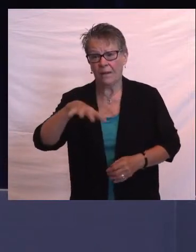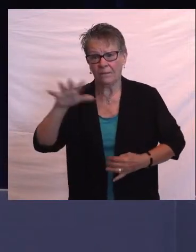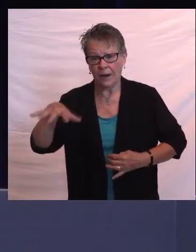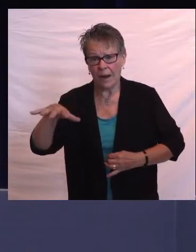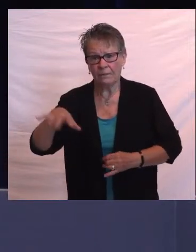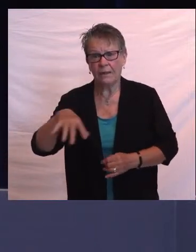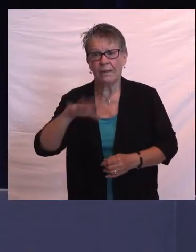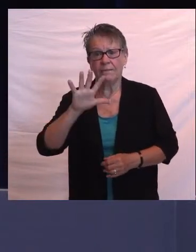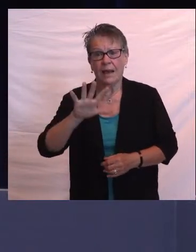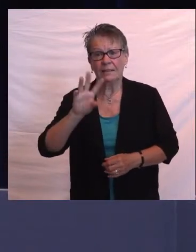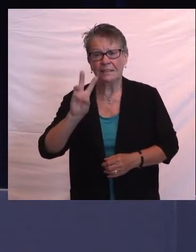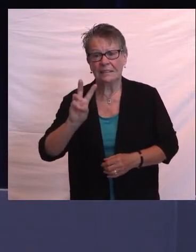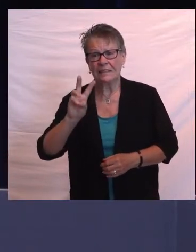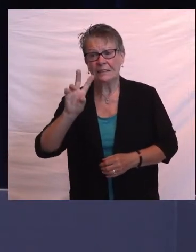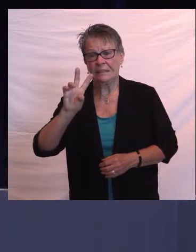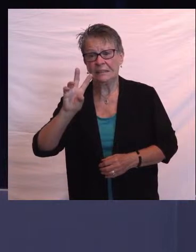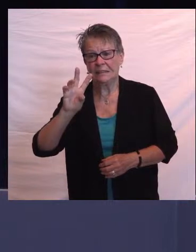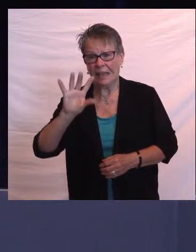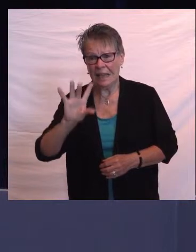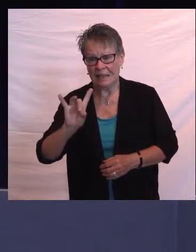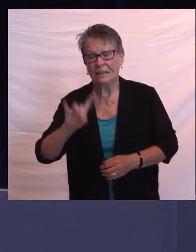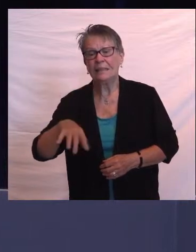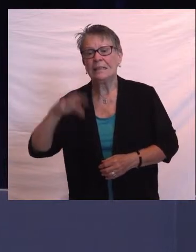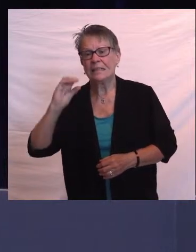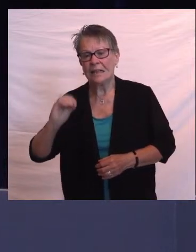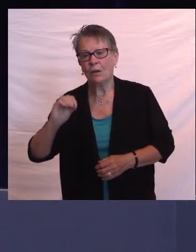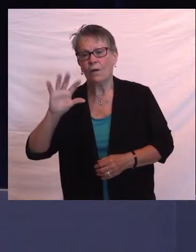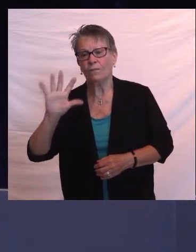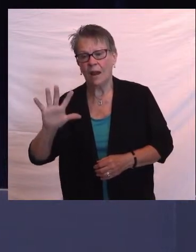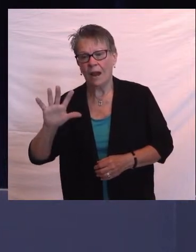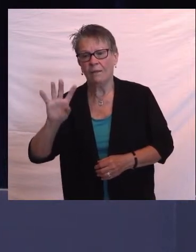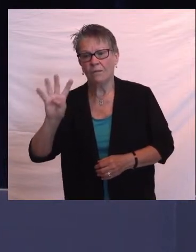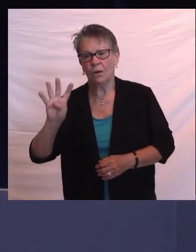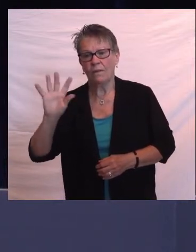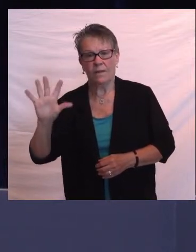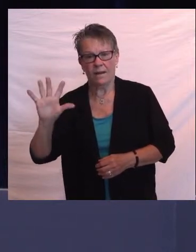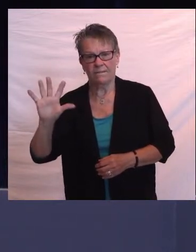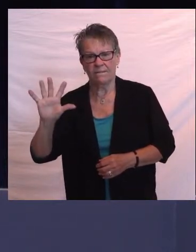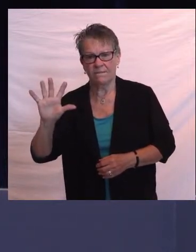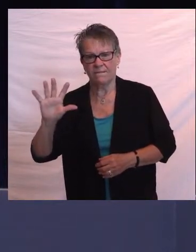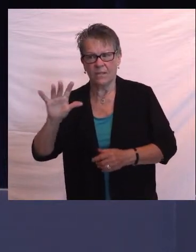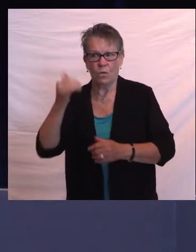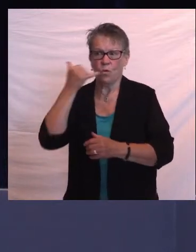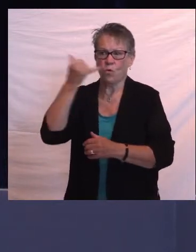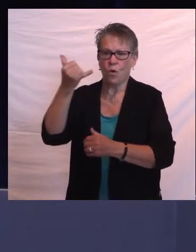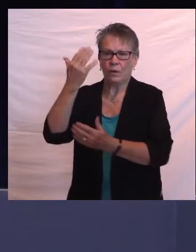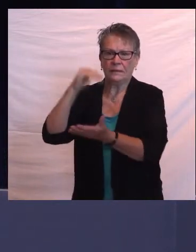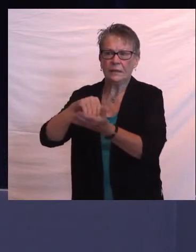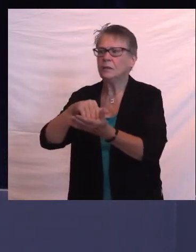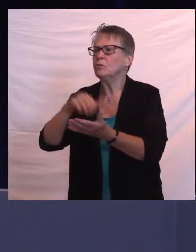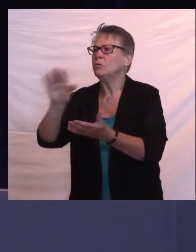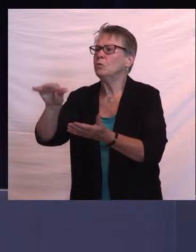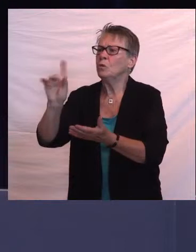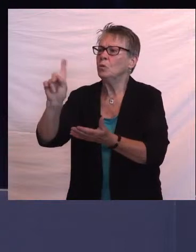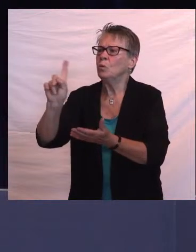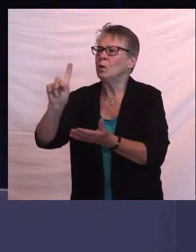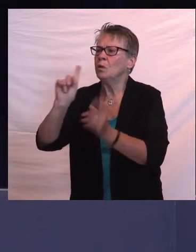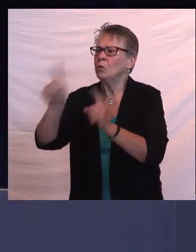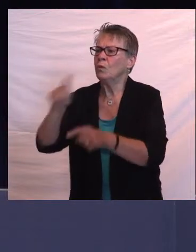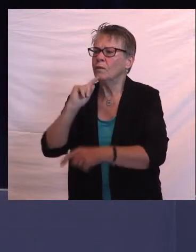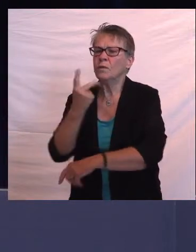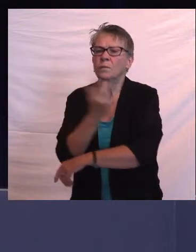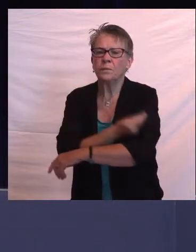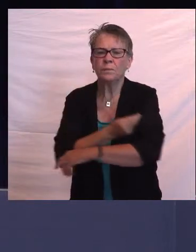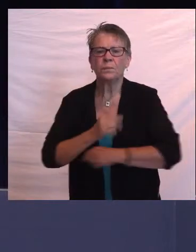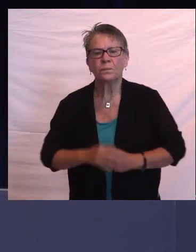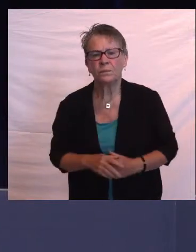1-855-568-0545. For those who received Moderna or Johnson & Johnson vaccines, the CDC announced that it is evaluating the